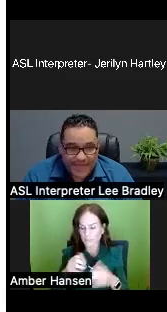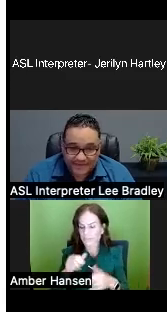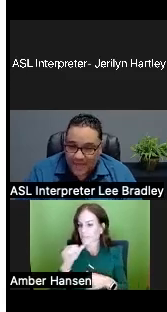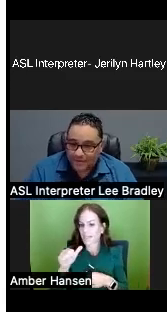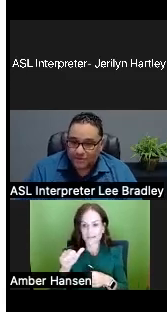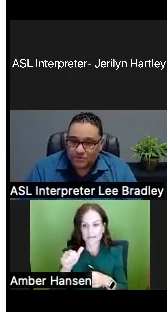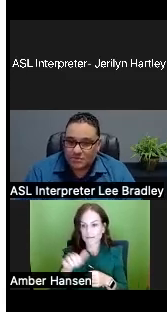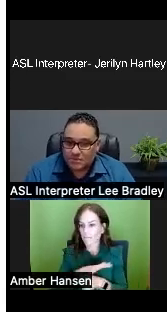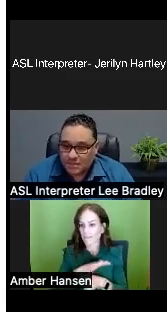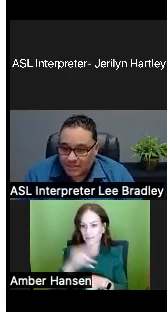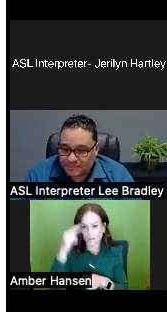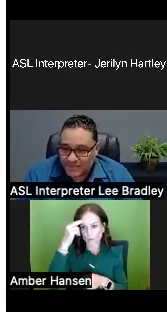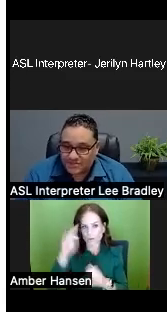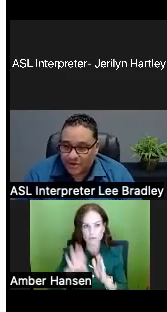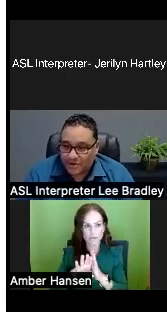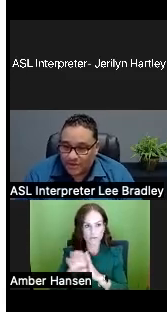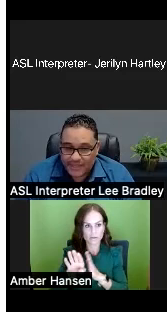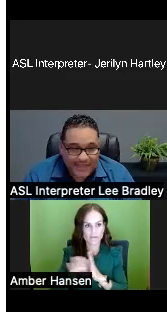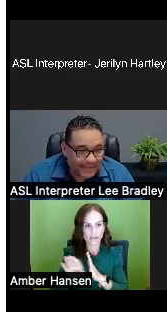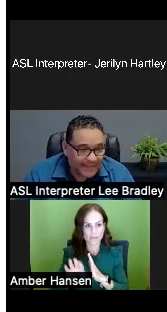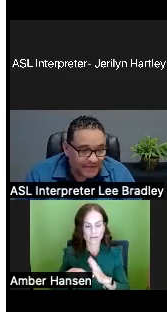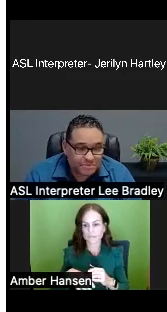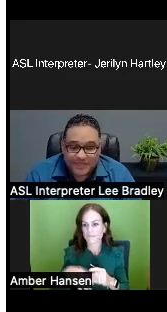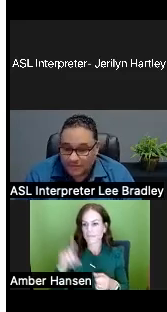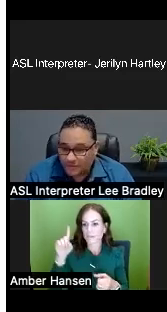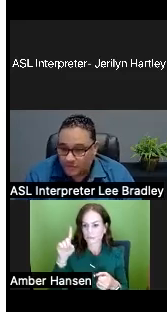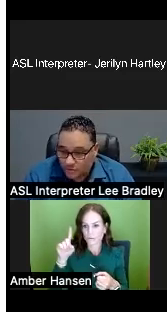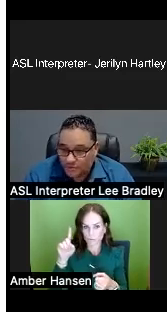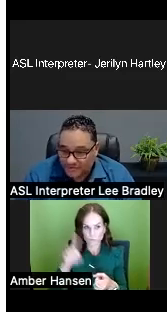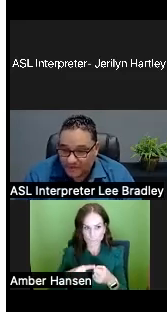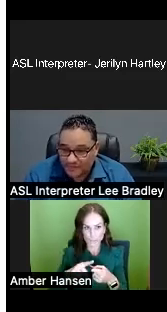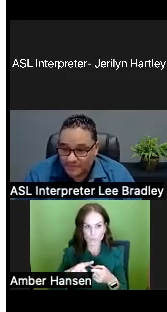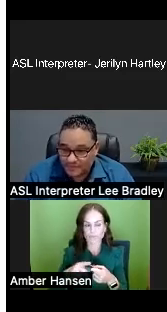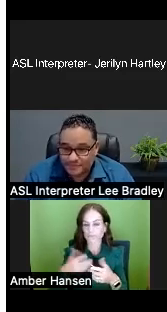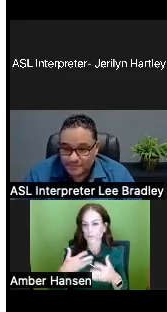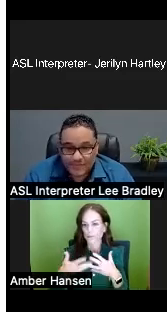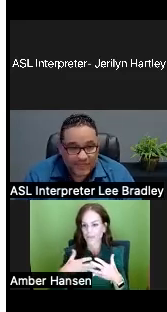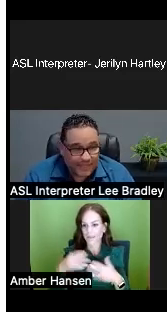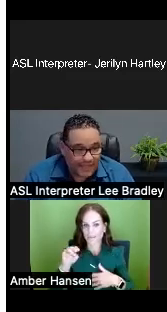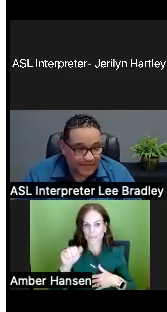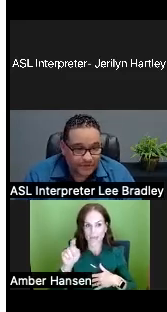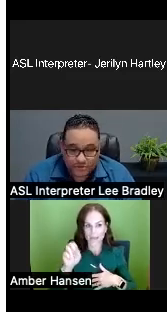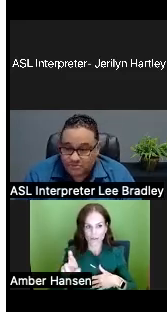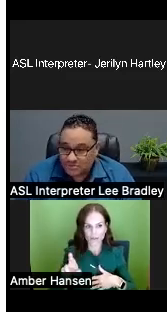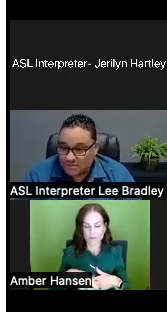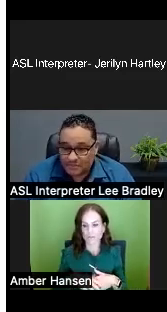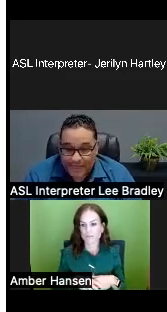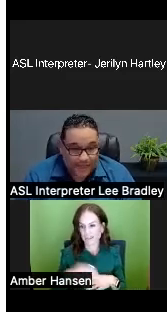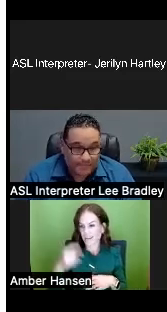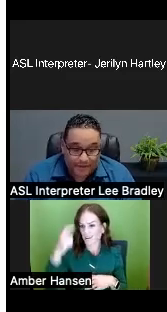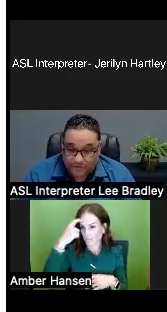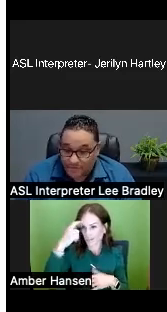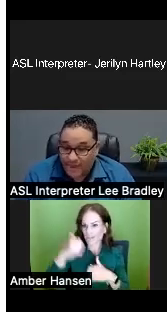The anatomical effects are incomplete neurodevelopment and a reduced